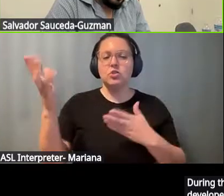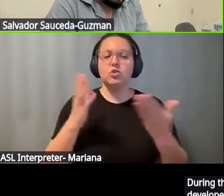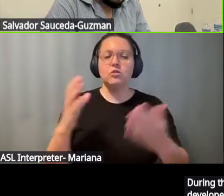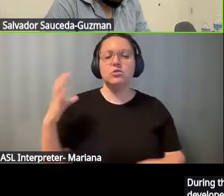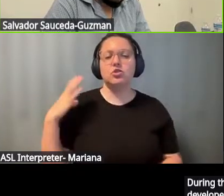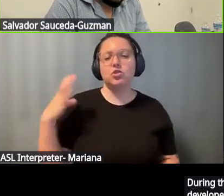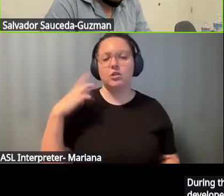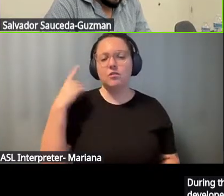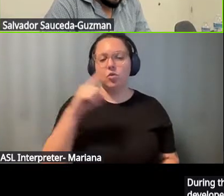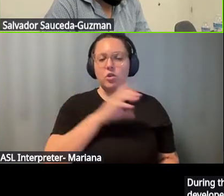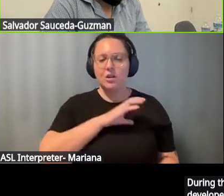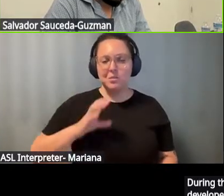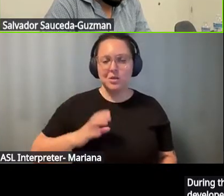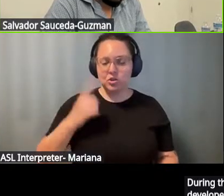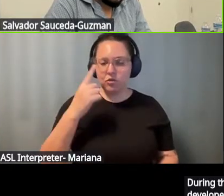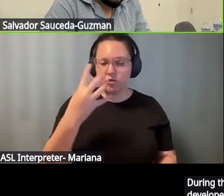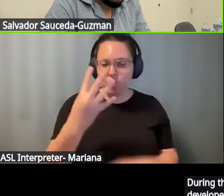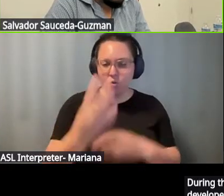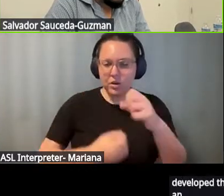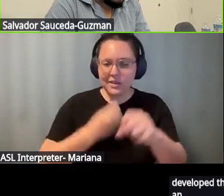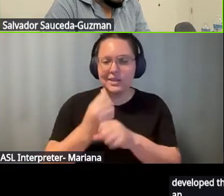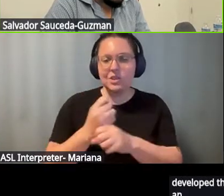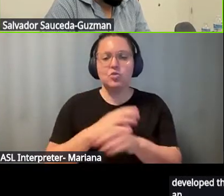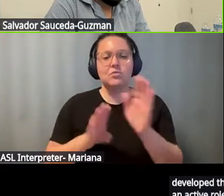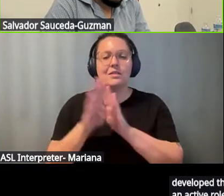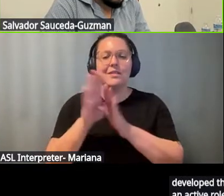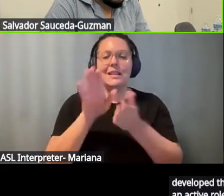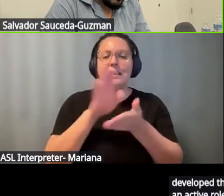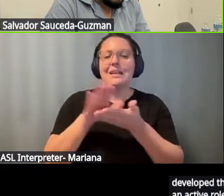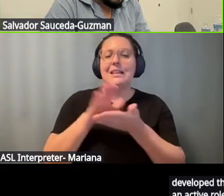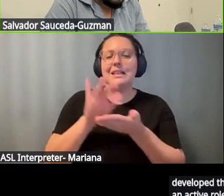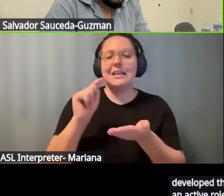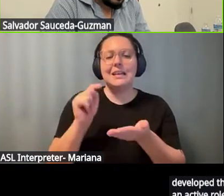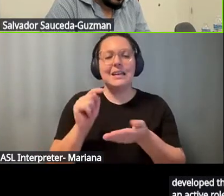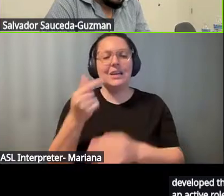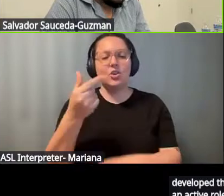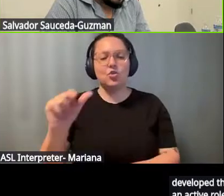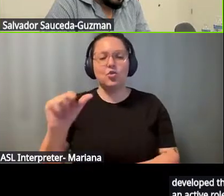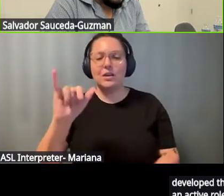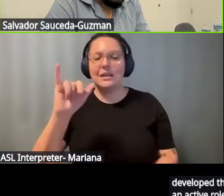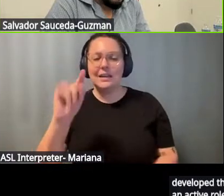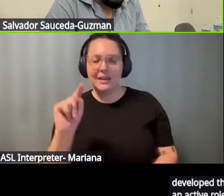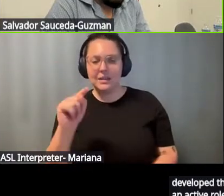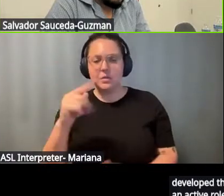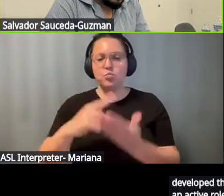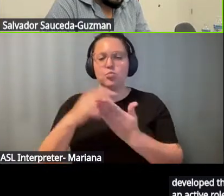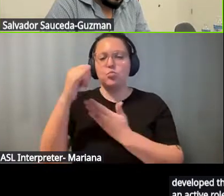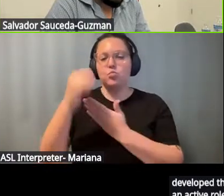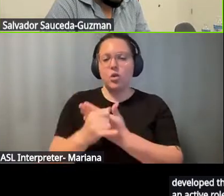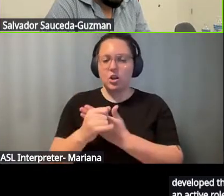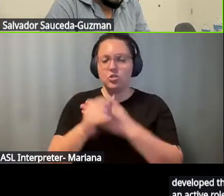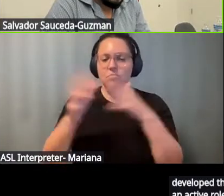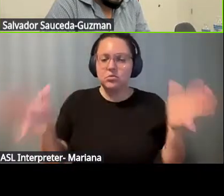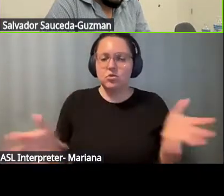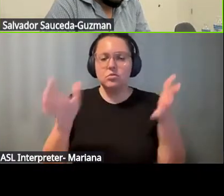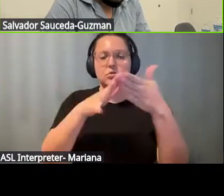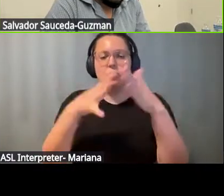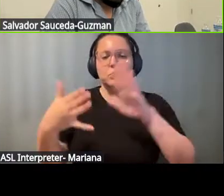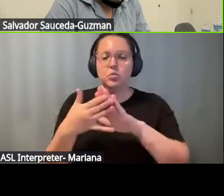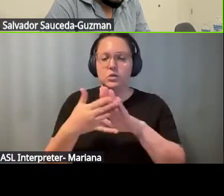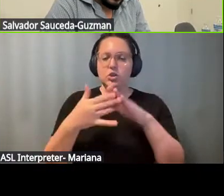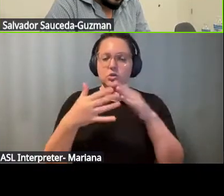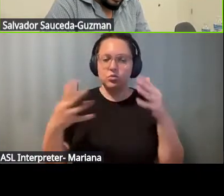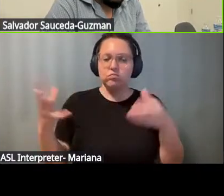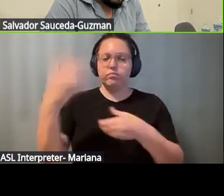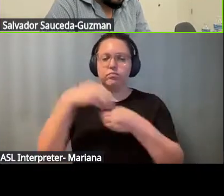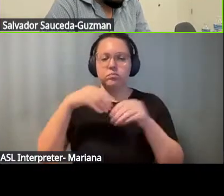to encourage the community to take an active role in making a difference in their environment and surroundings, chaired the 5B Education Committee,